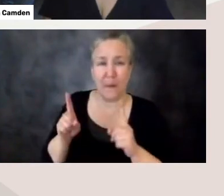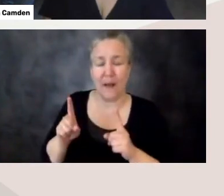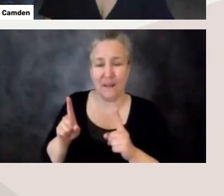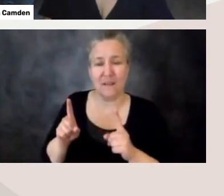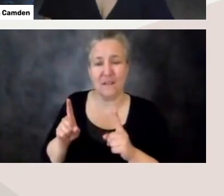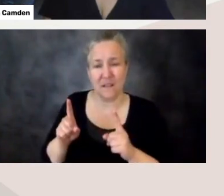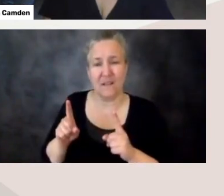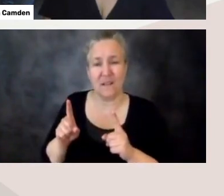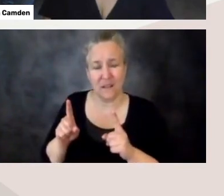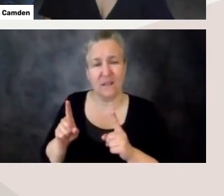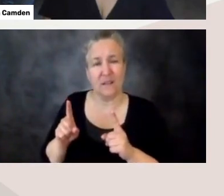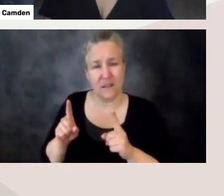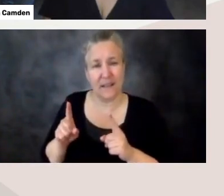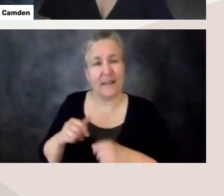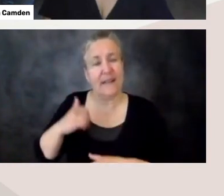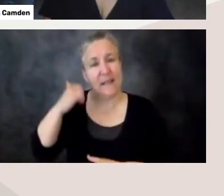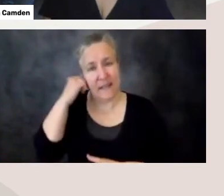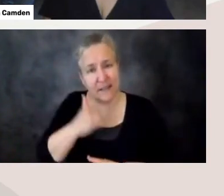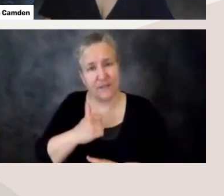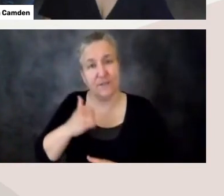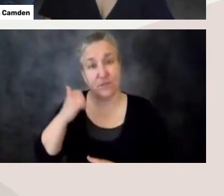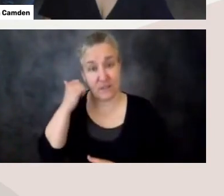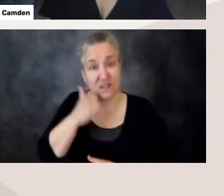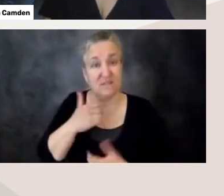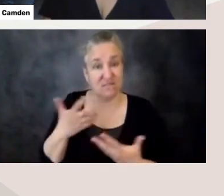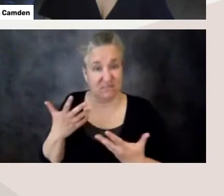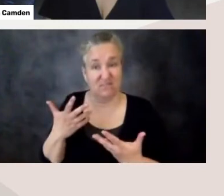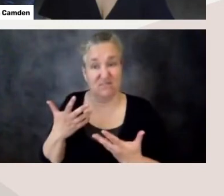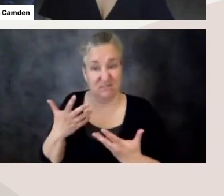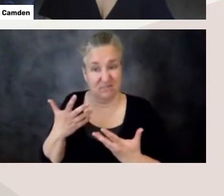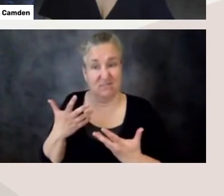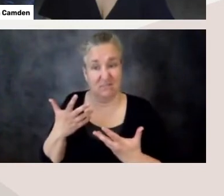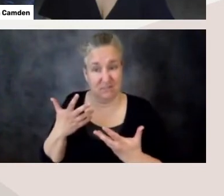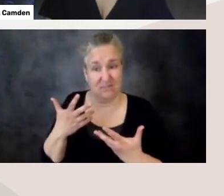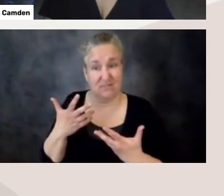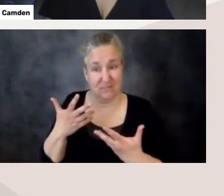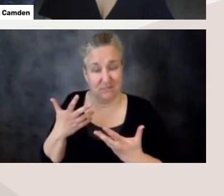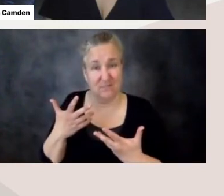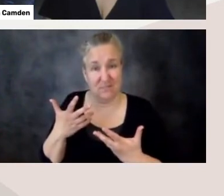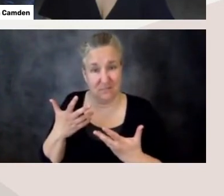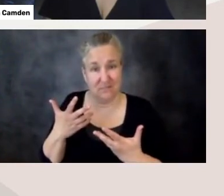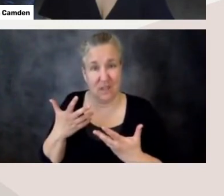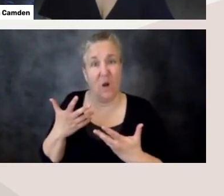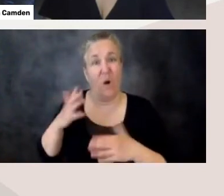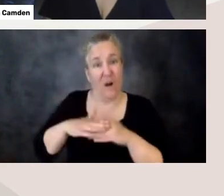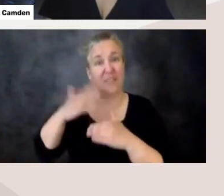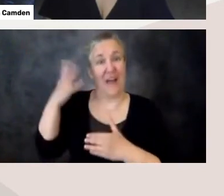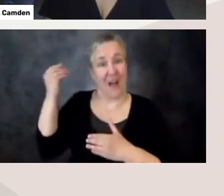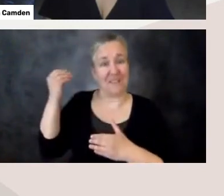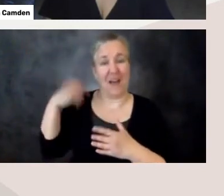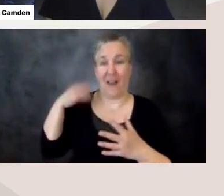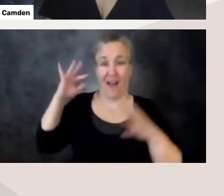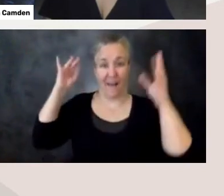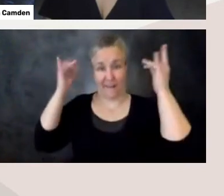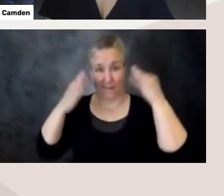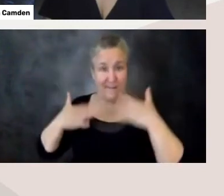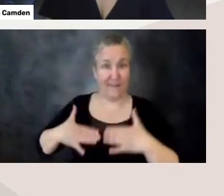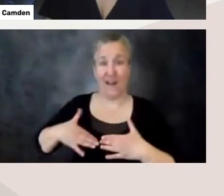put myself together every day I may look great on the outside, but that doesn't